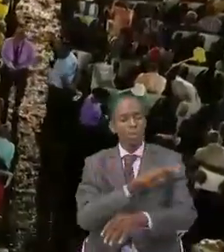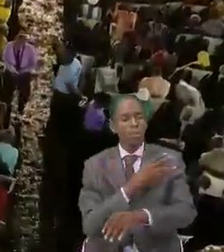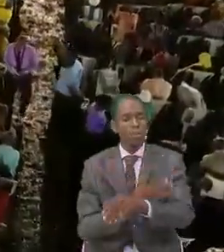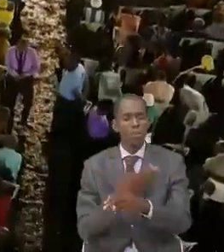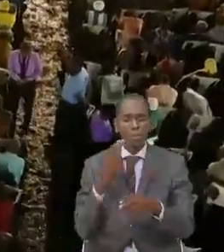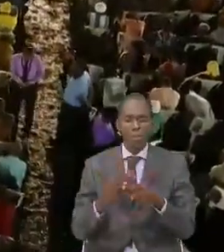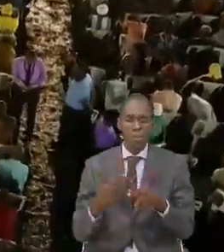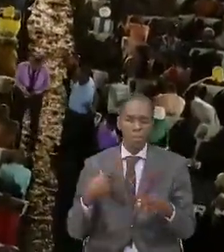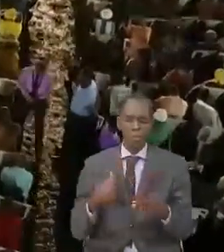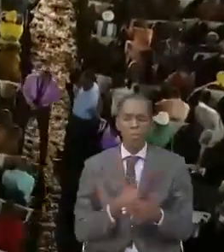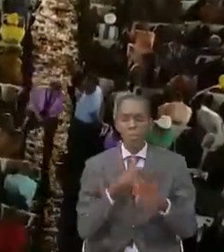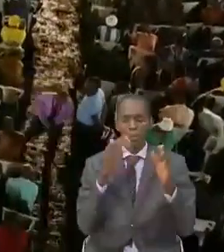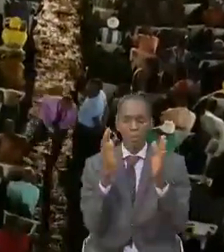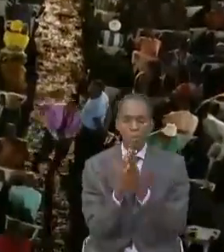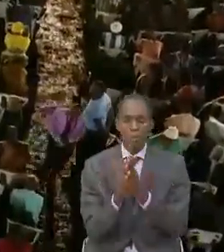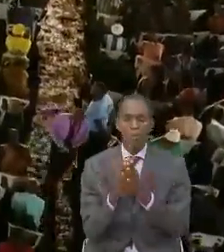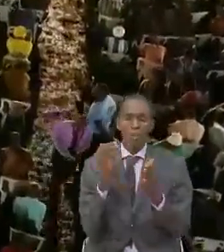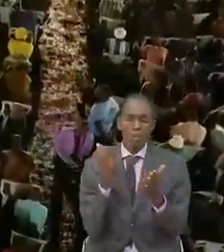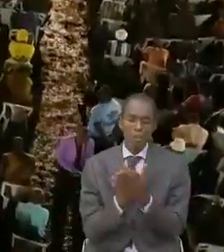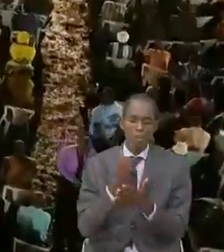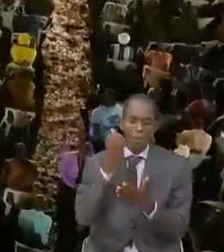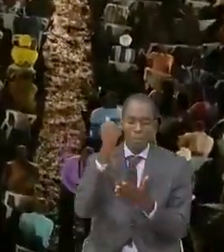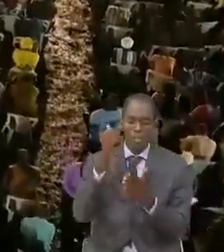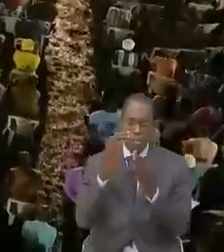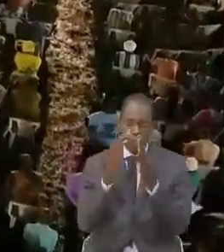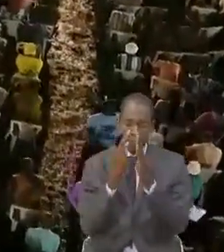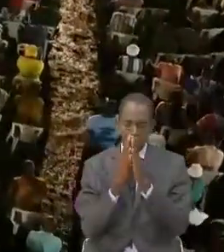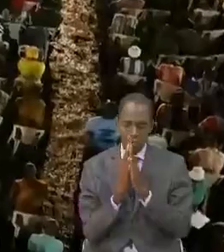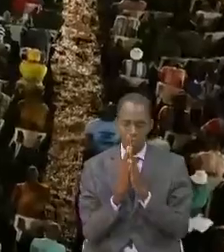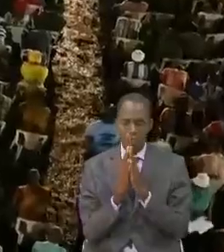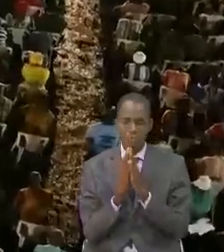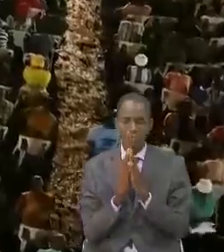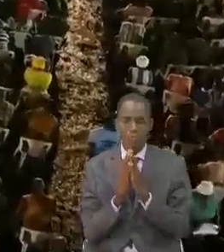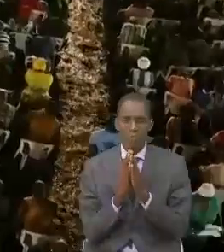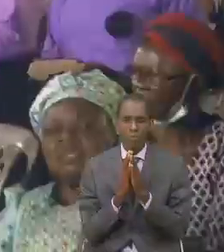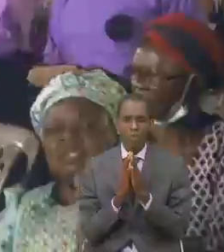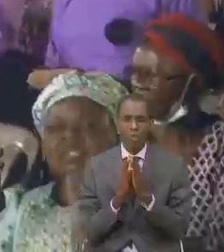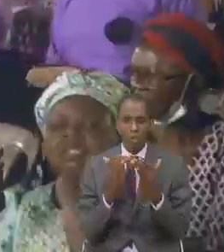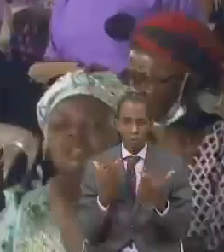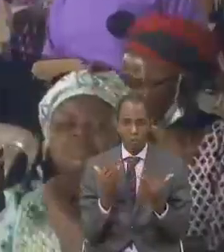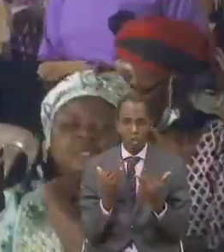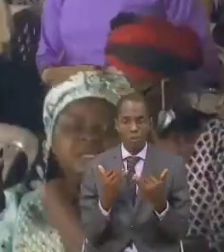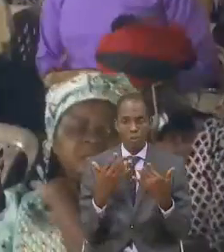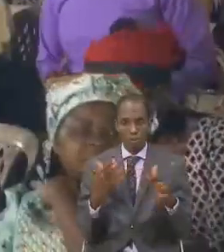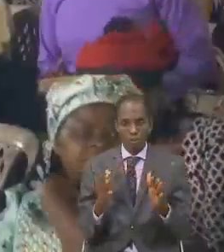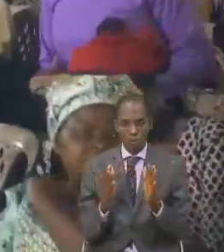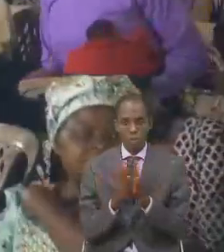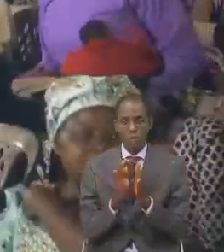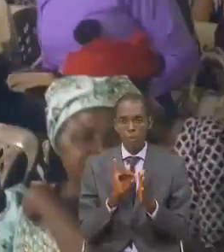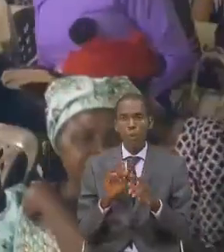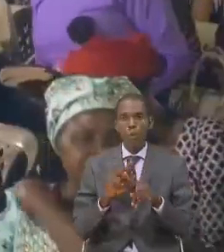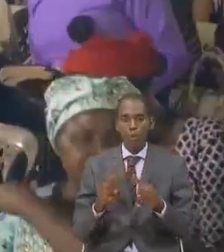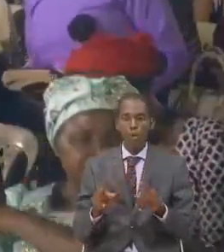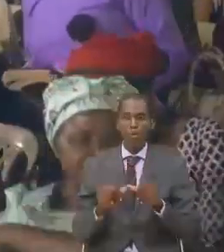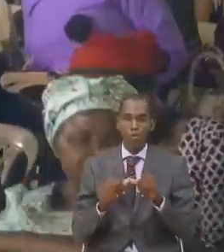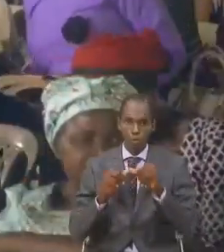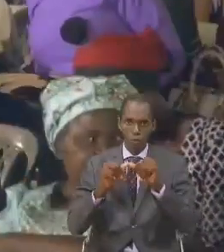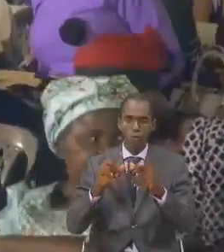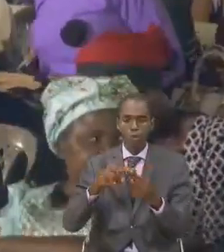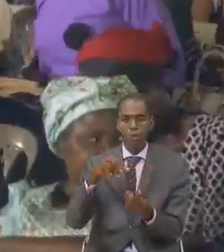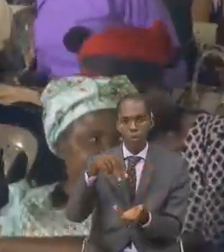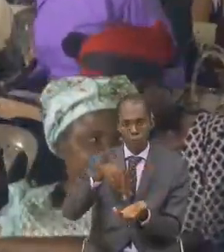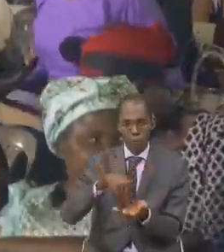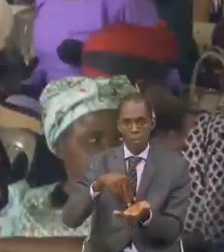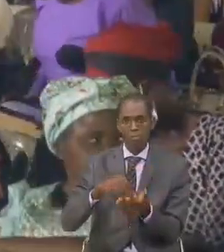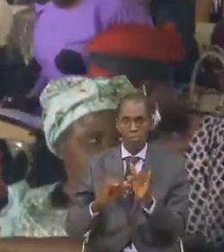in every life. In Jesus' mighty name we pray. Keep on standing. God